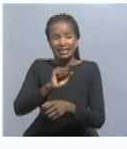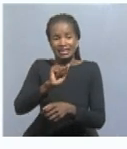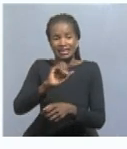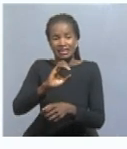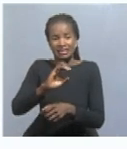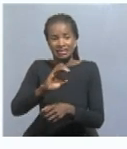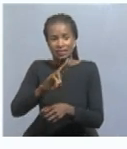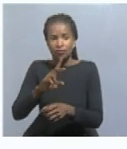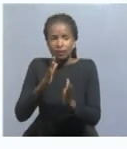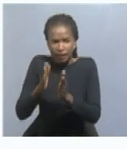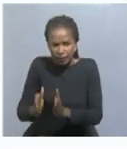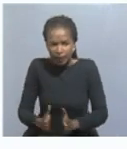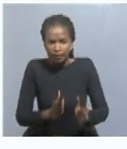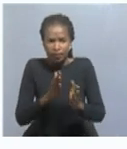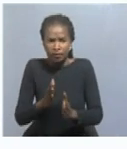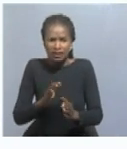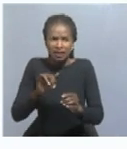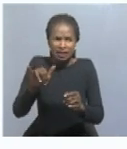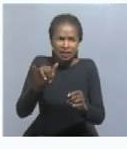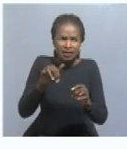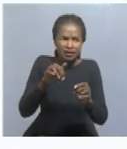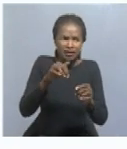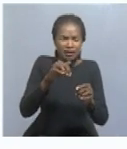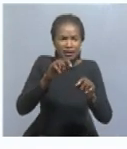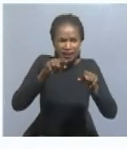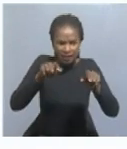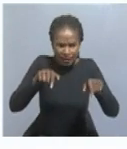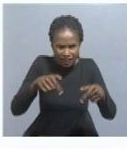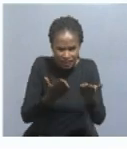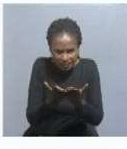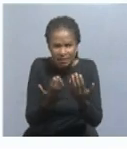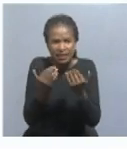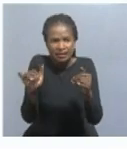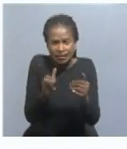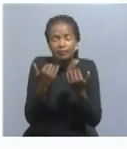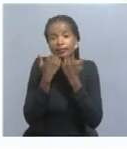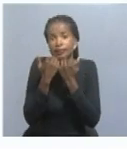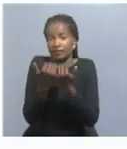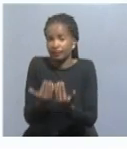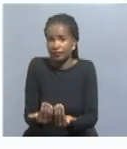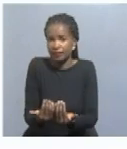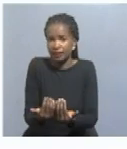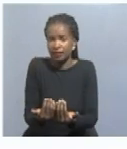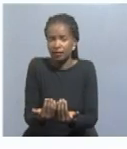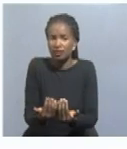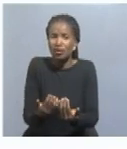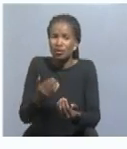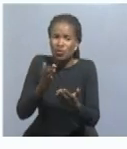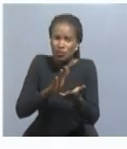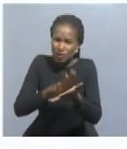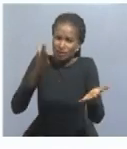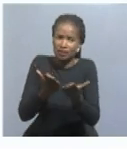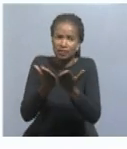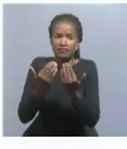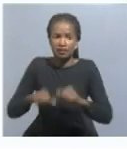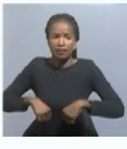prioritize the production of value chains, particularly in relation to the health sector. Because